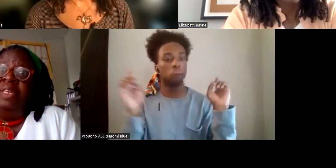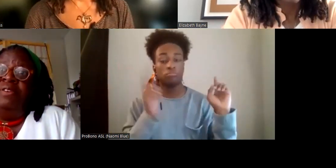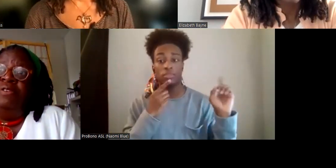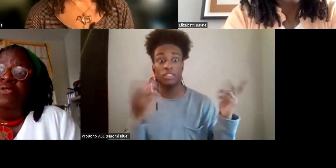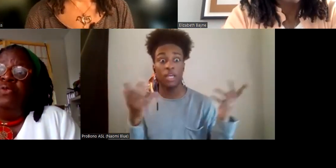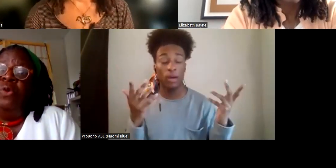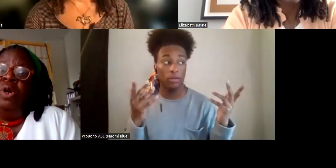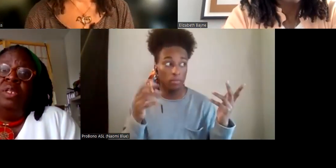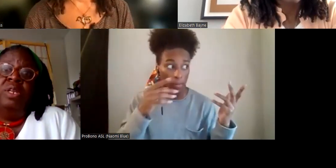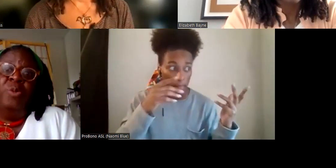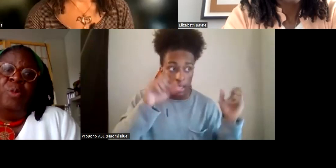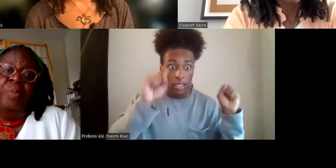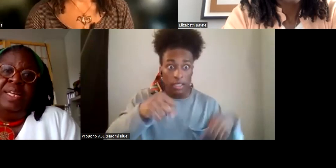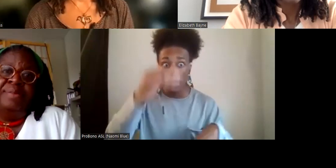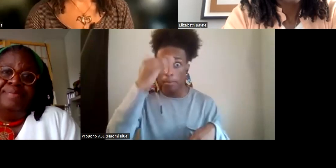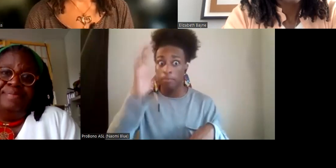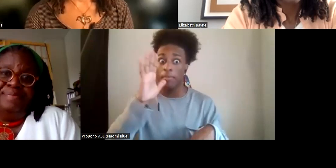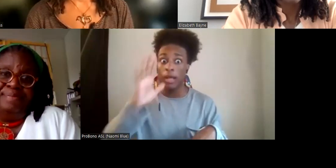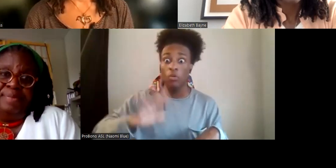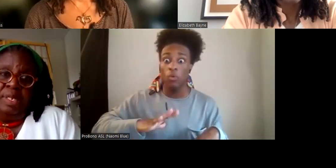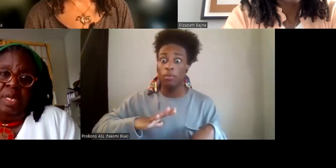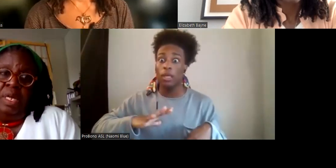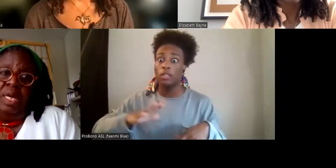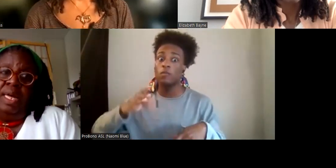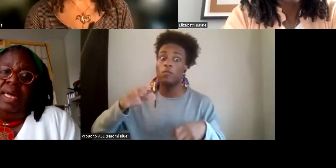buy out theaters for The Little Mermaid?